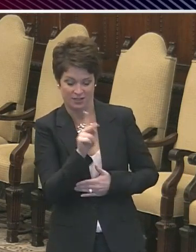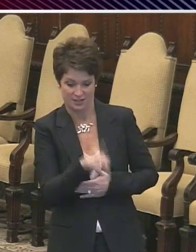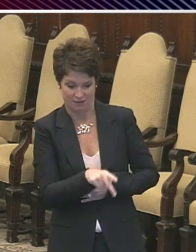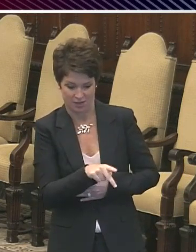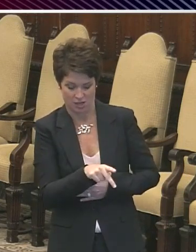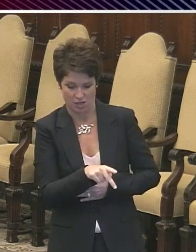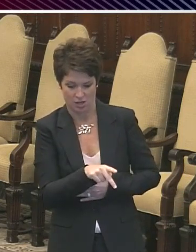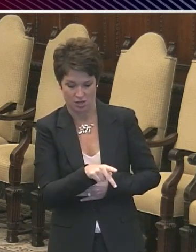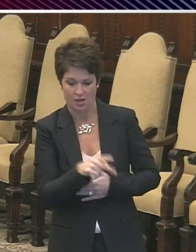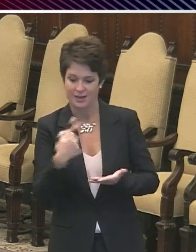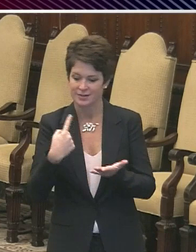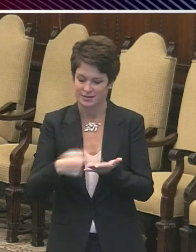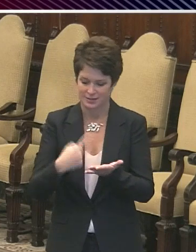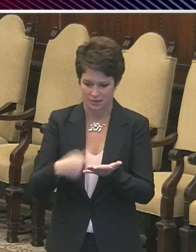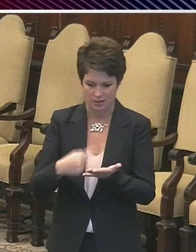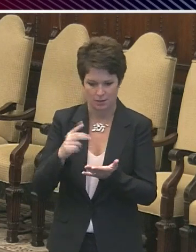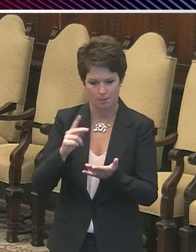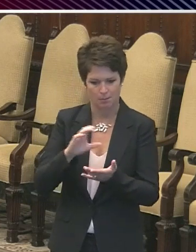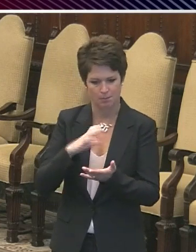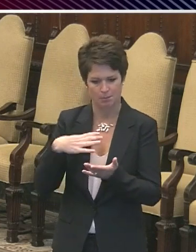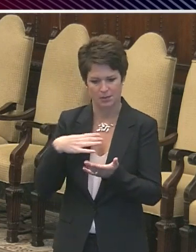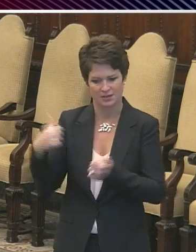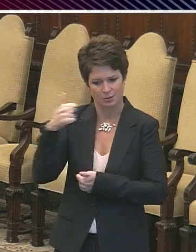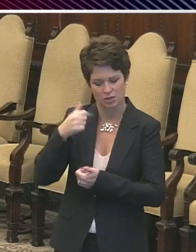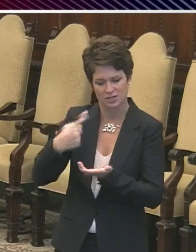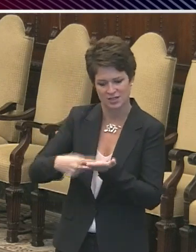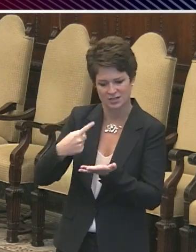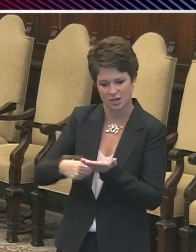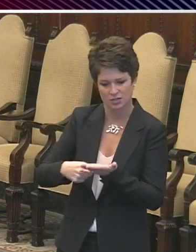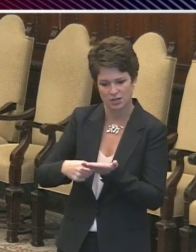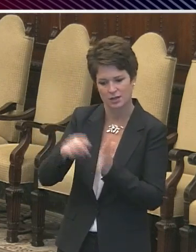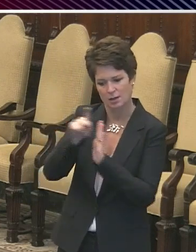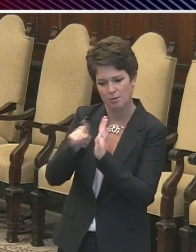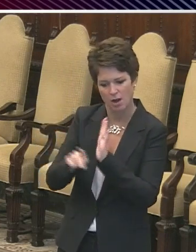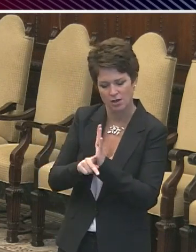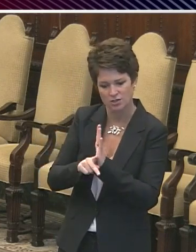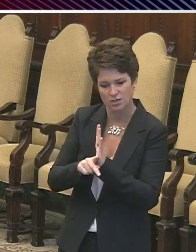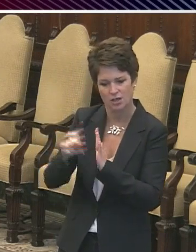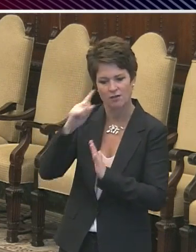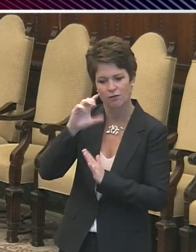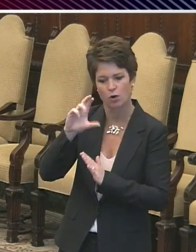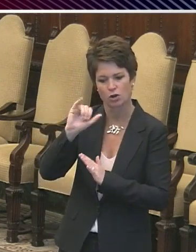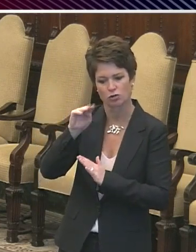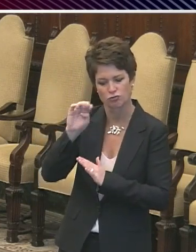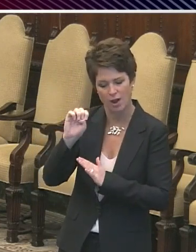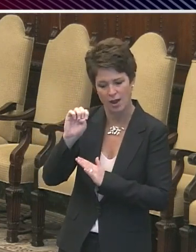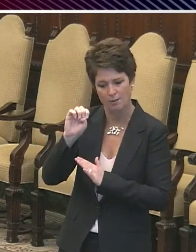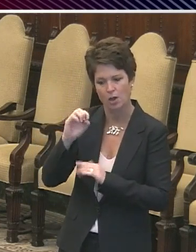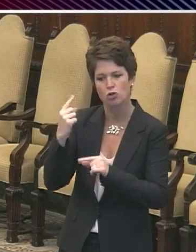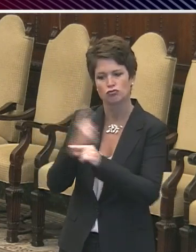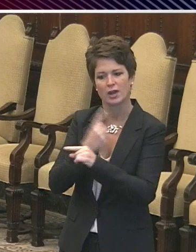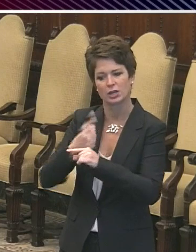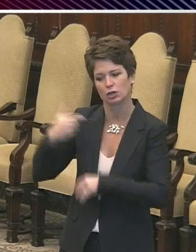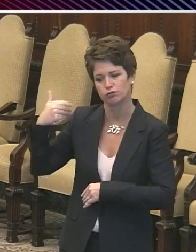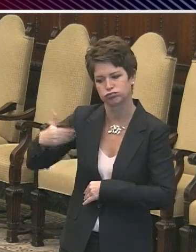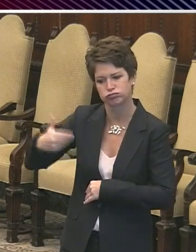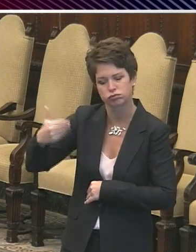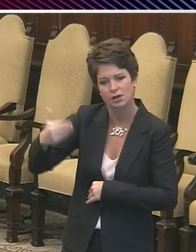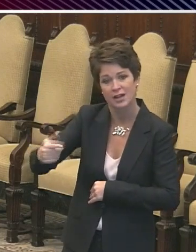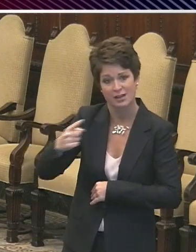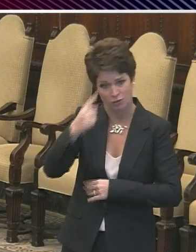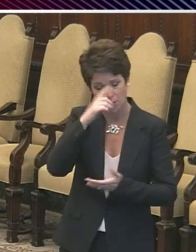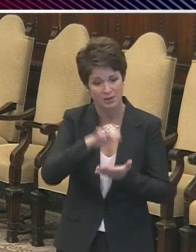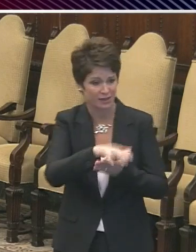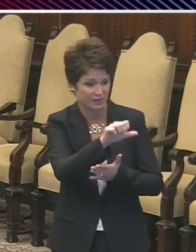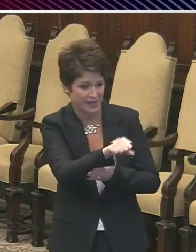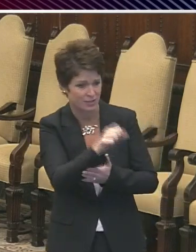commissioner discussing the commissioner's policy toward crime on a fairly regular basis? And if you